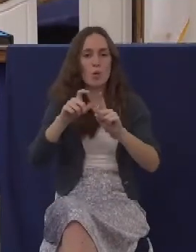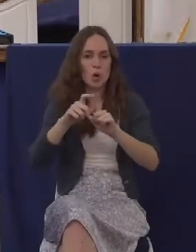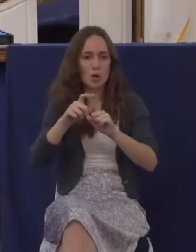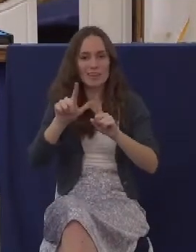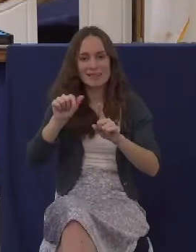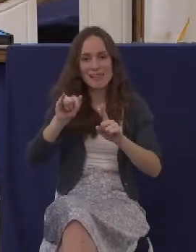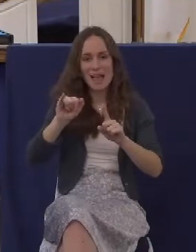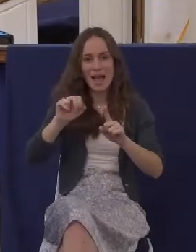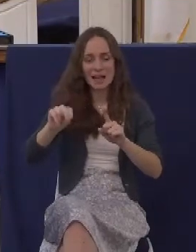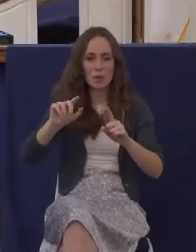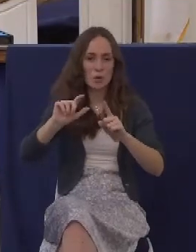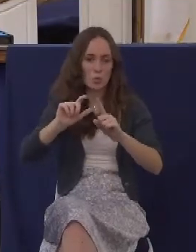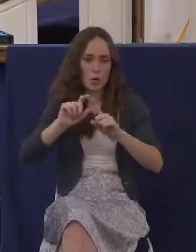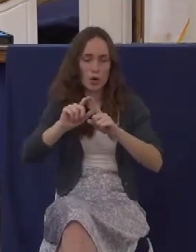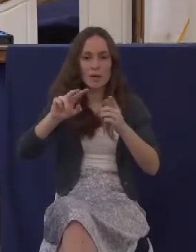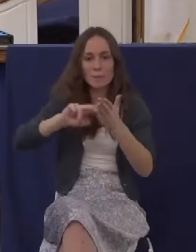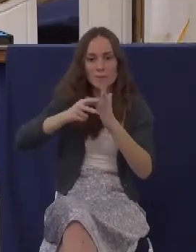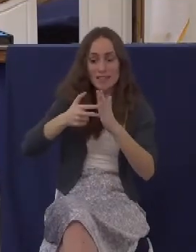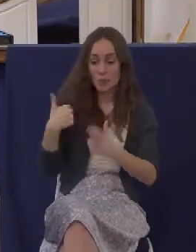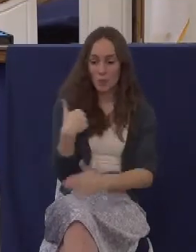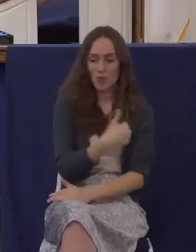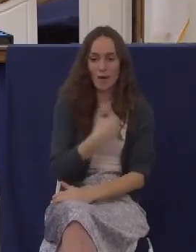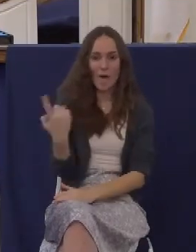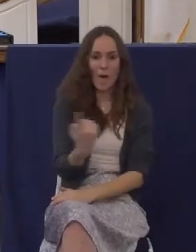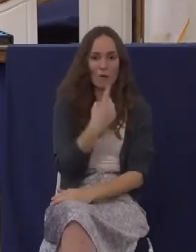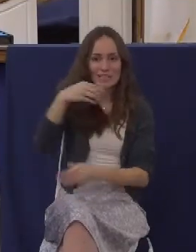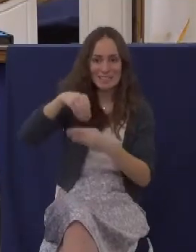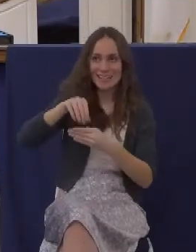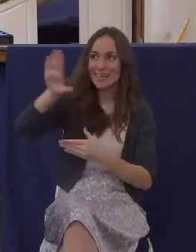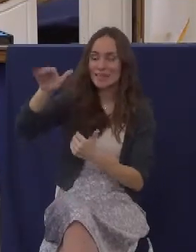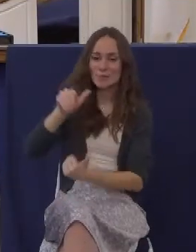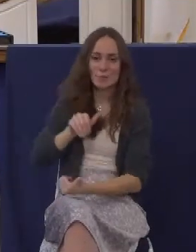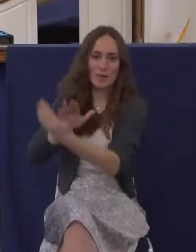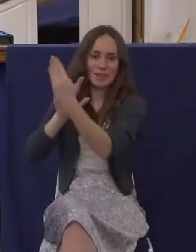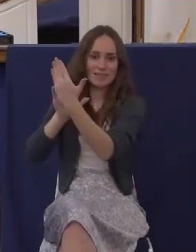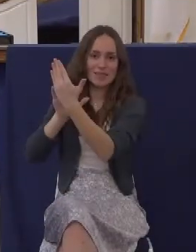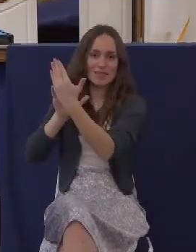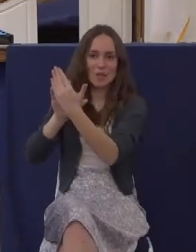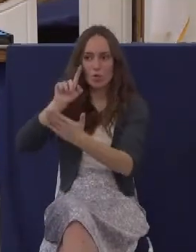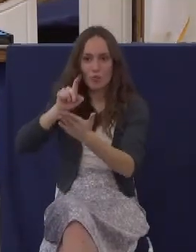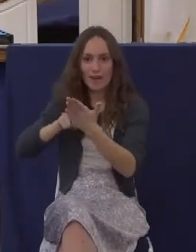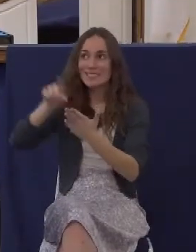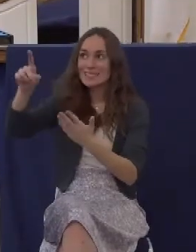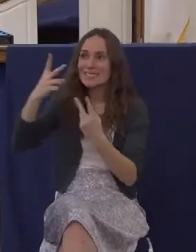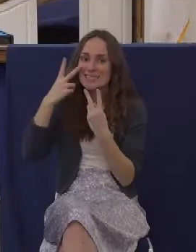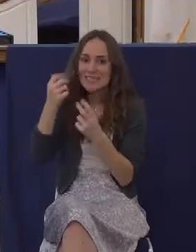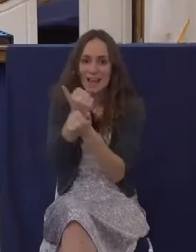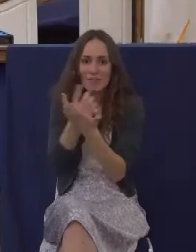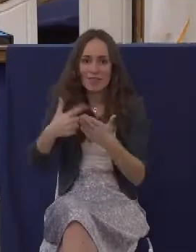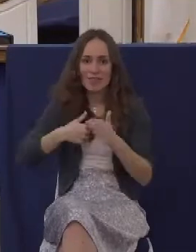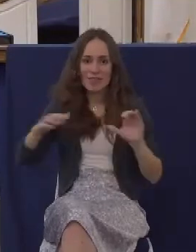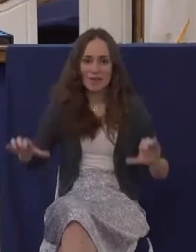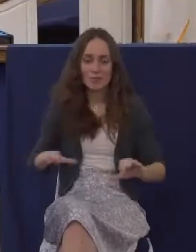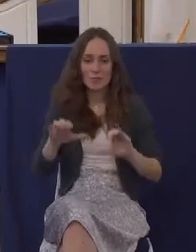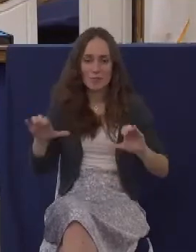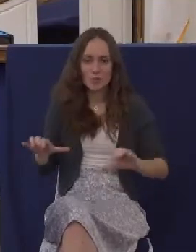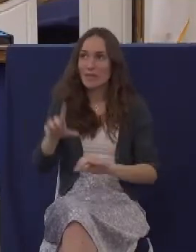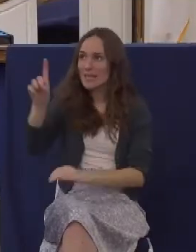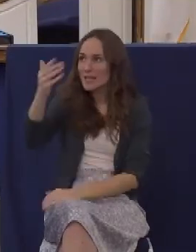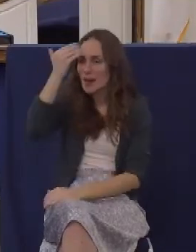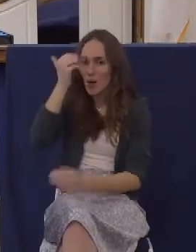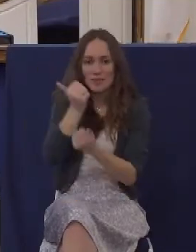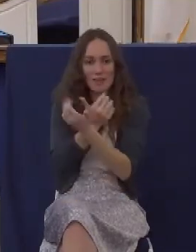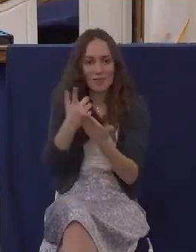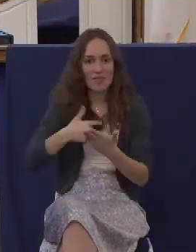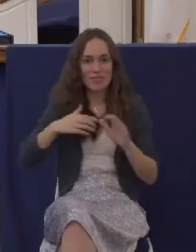it's the idea that we live our life in the presence of God, recognizing that God sees all that we do and he knows all that we do. And